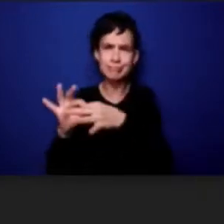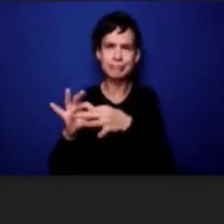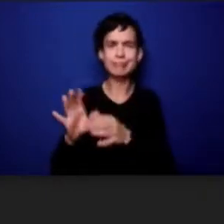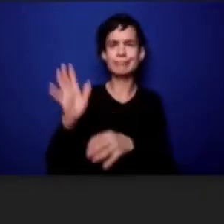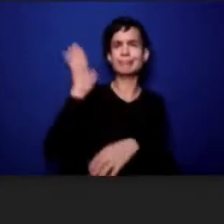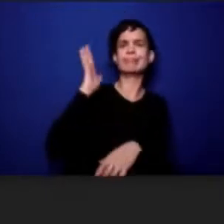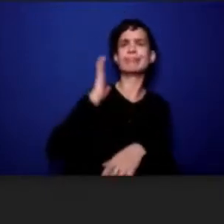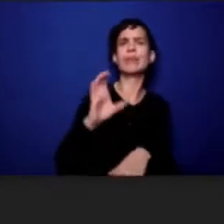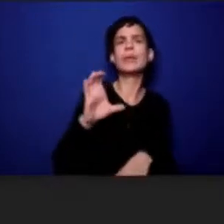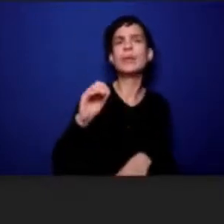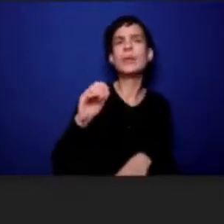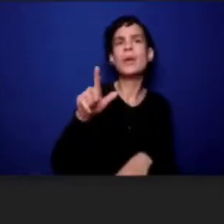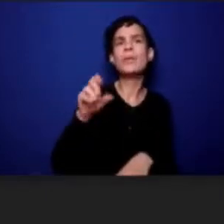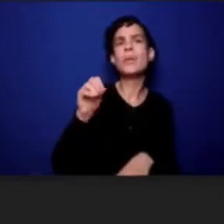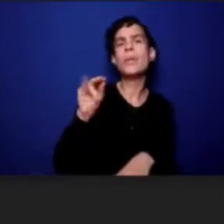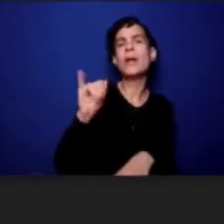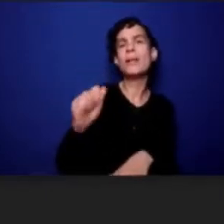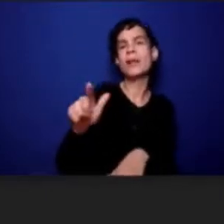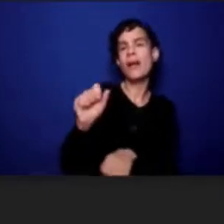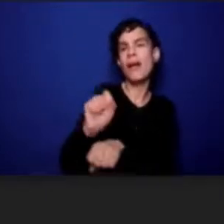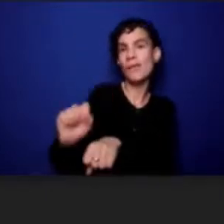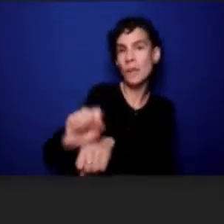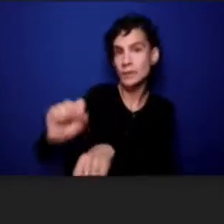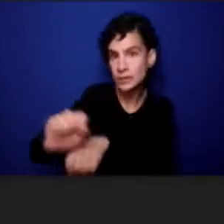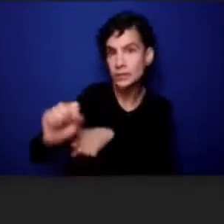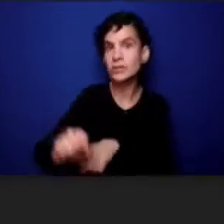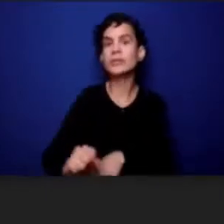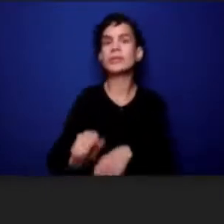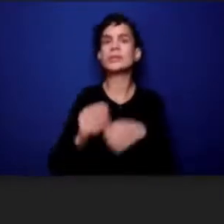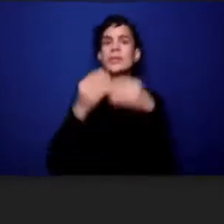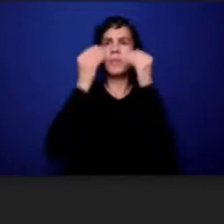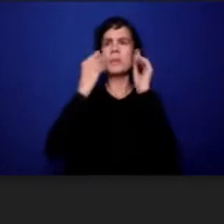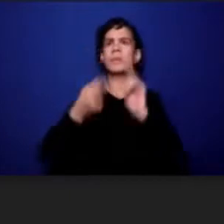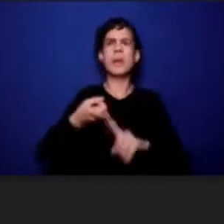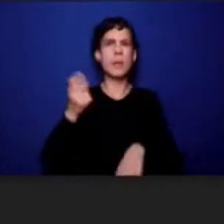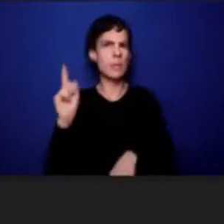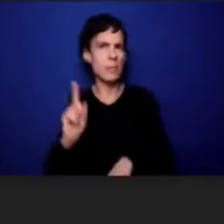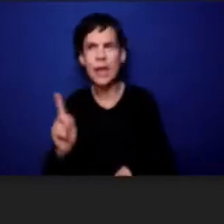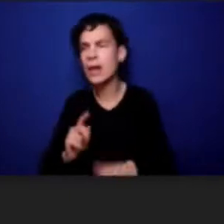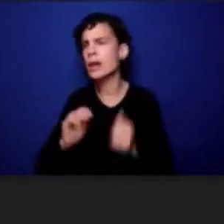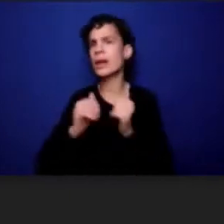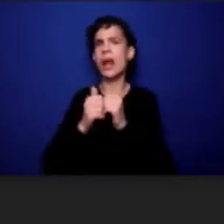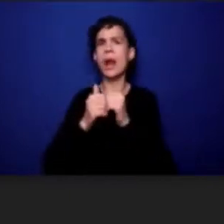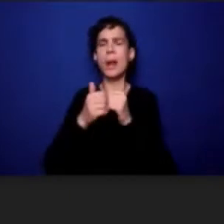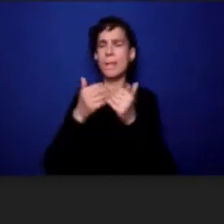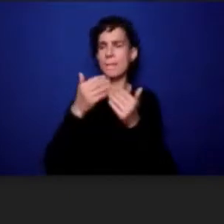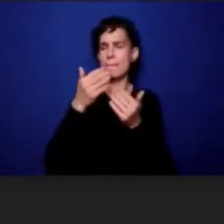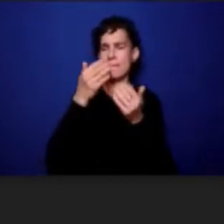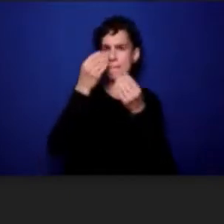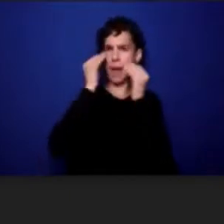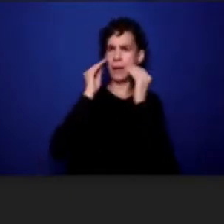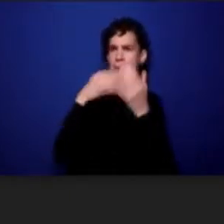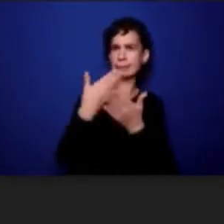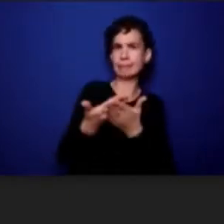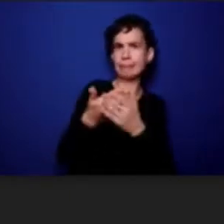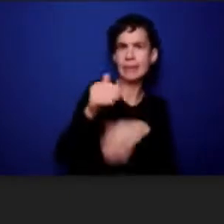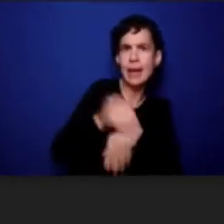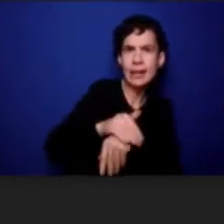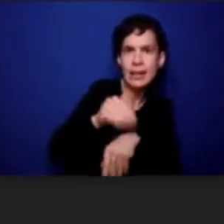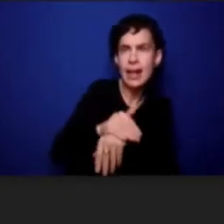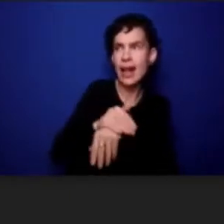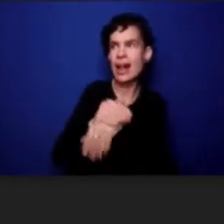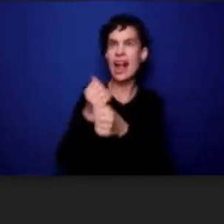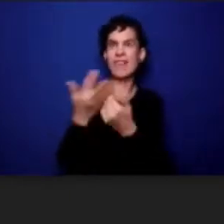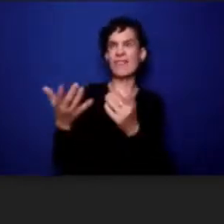efforts. Where's her makeup coming from? How is it getting to England? And everything just sort of happened from there.